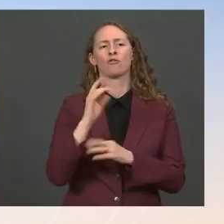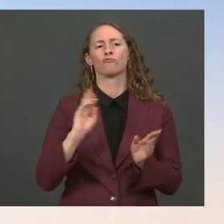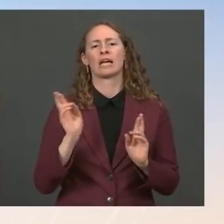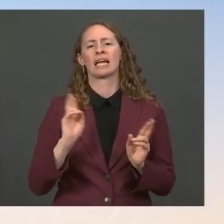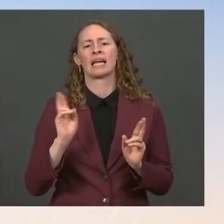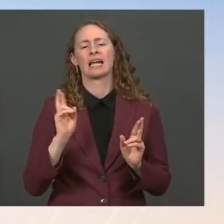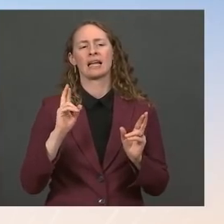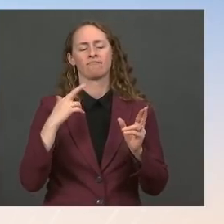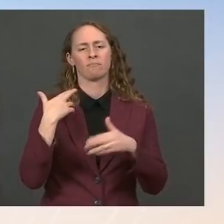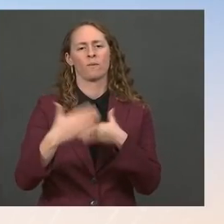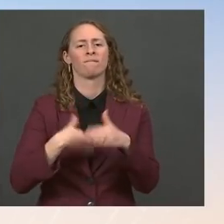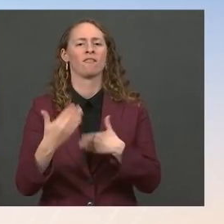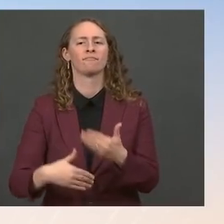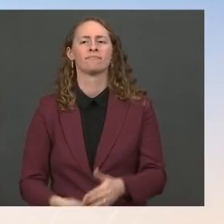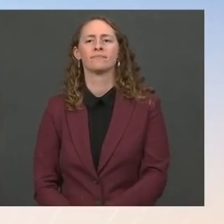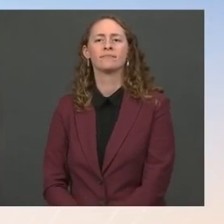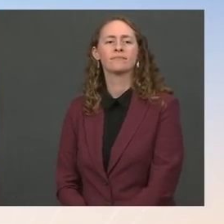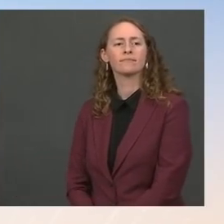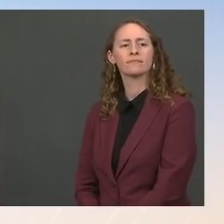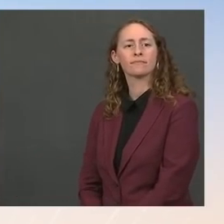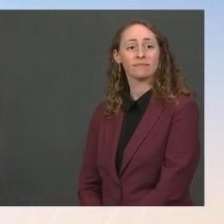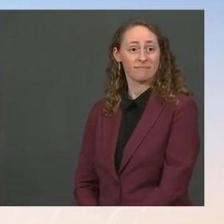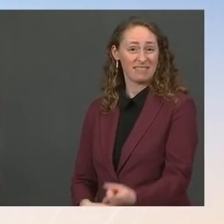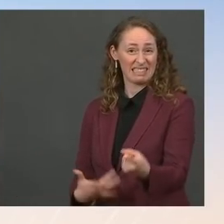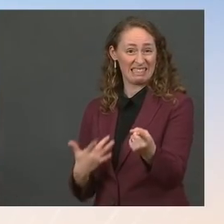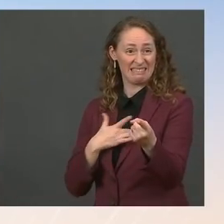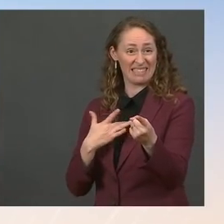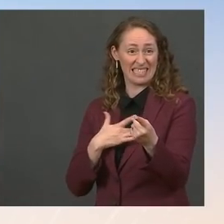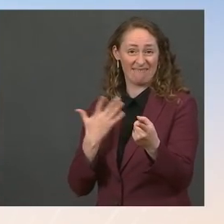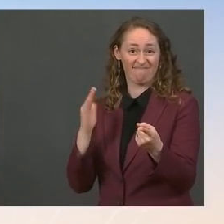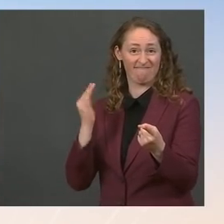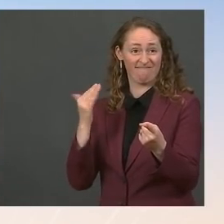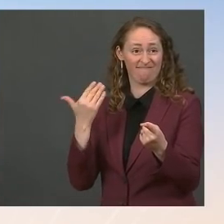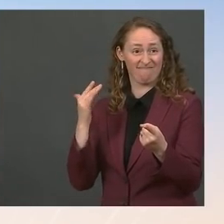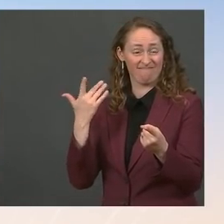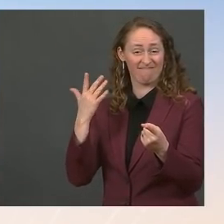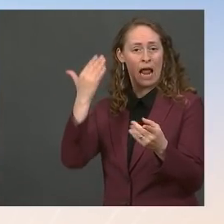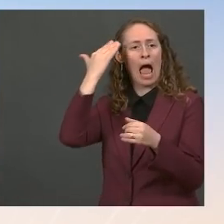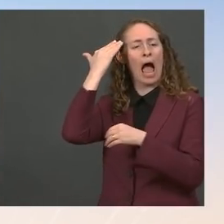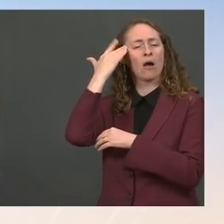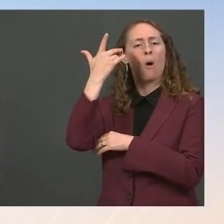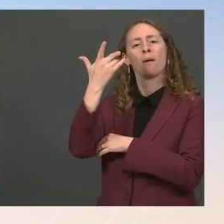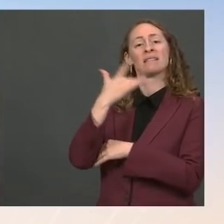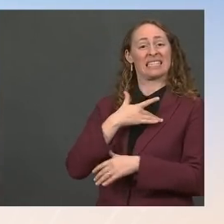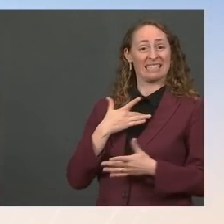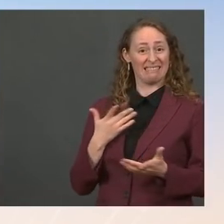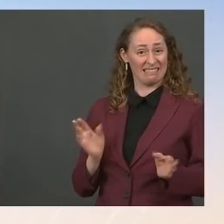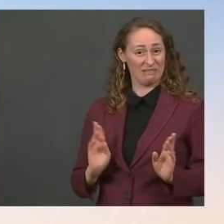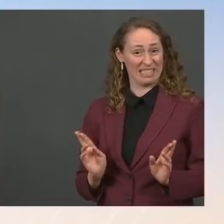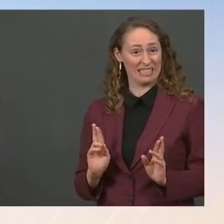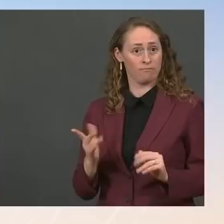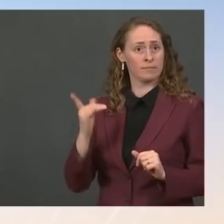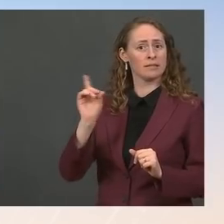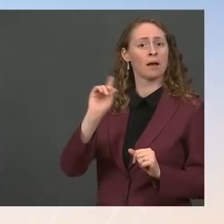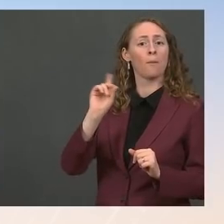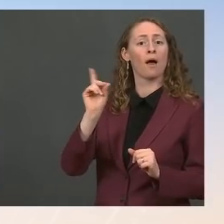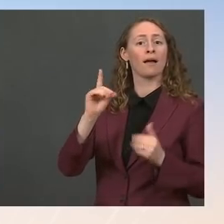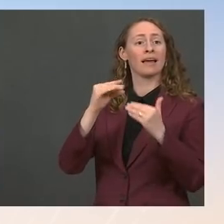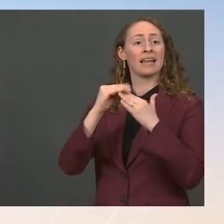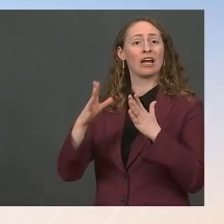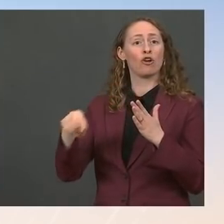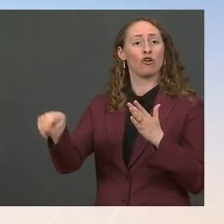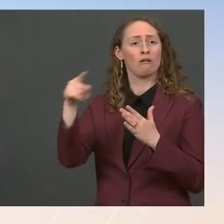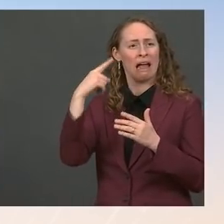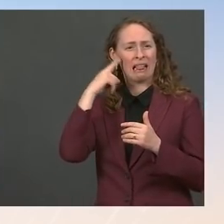saying essentially that it's unlikely that you will reach, and I understand it's not your deadline, but still it's the deadline set by Democratic leadership. I hear you indicating